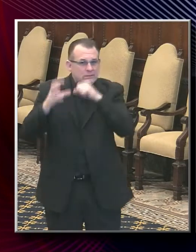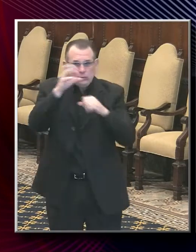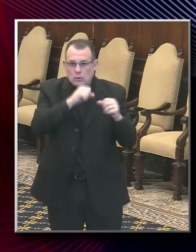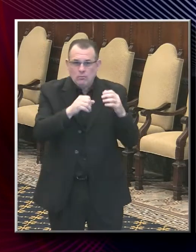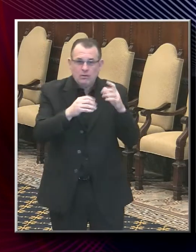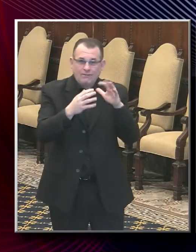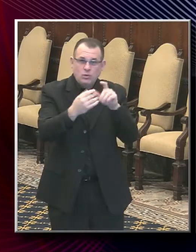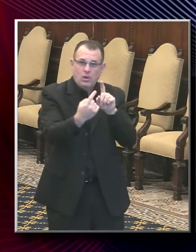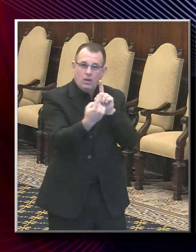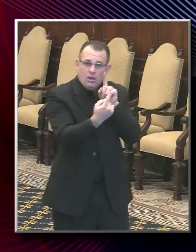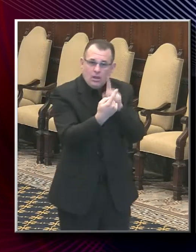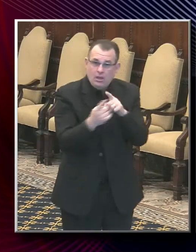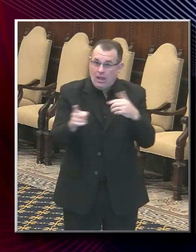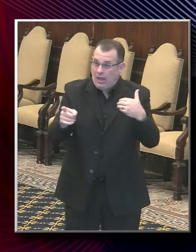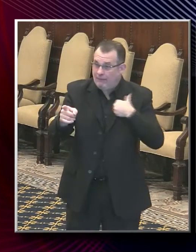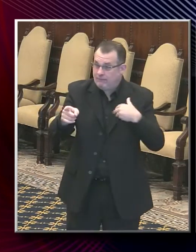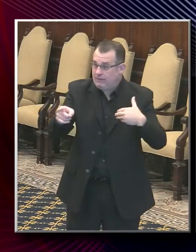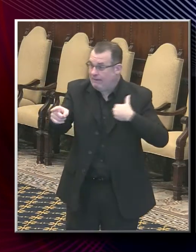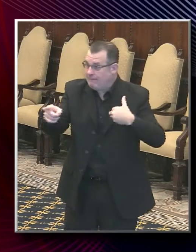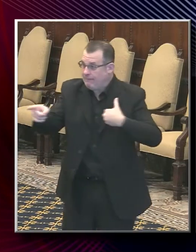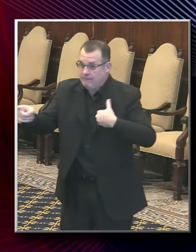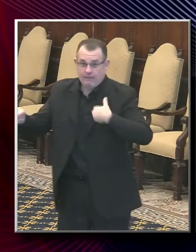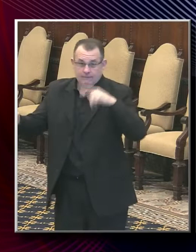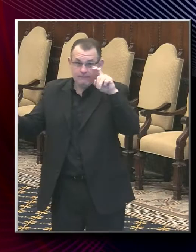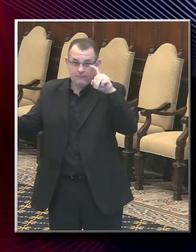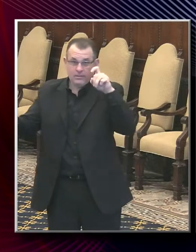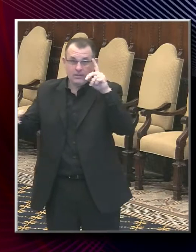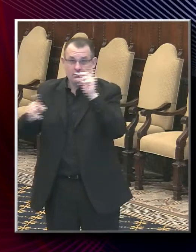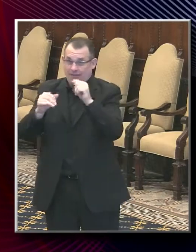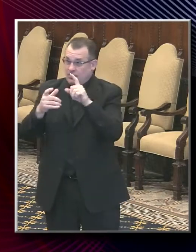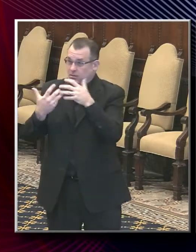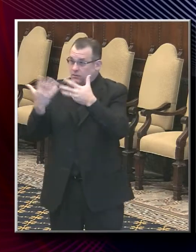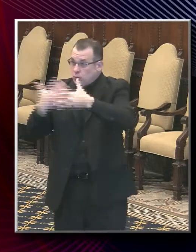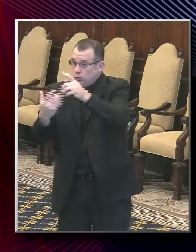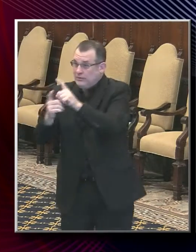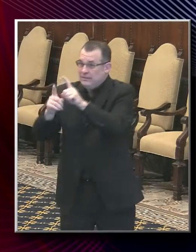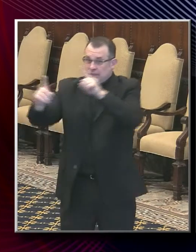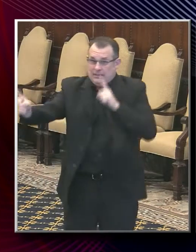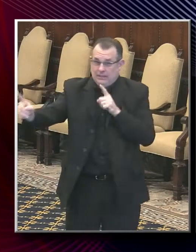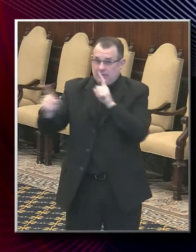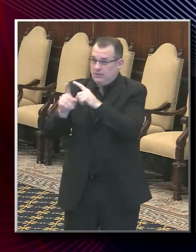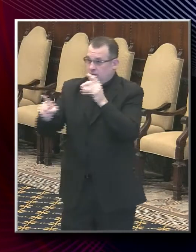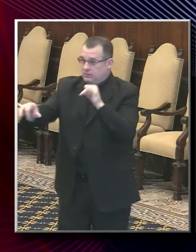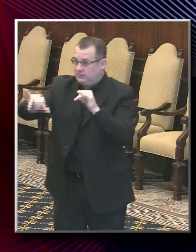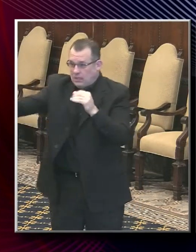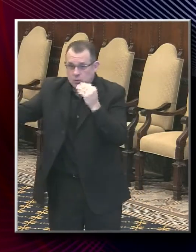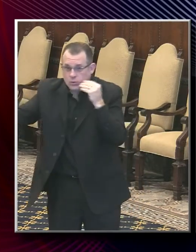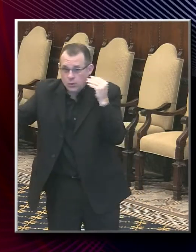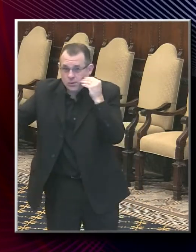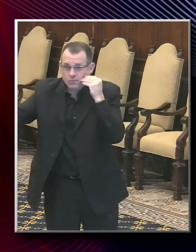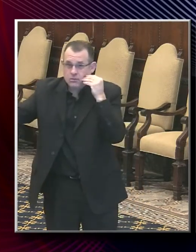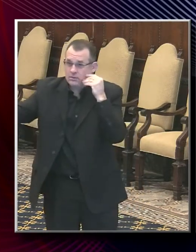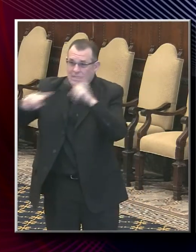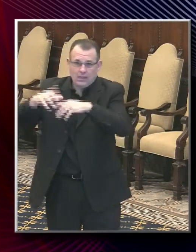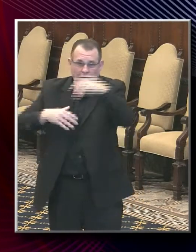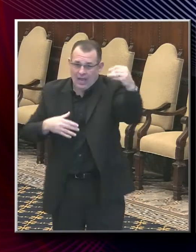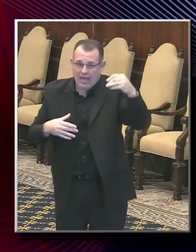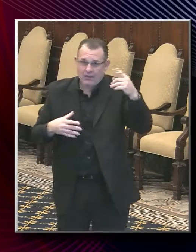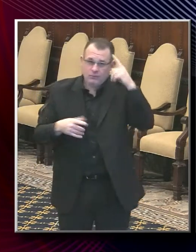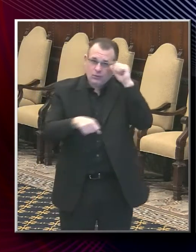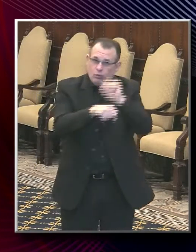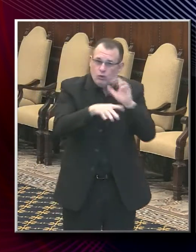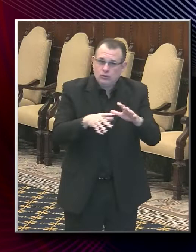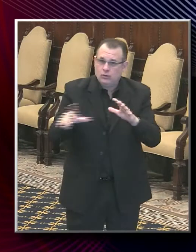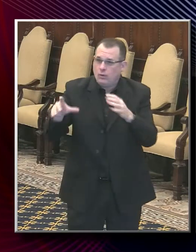virus. And that means you should stay away from other people. Stay home. If you have to go out because you're an essential worker, or you have to go to the grocery store or